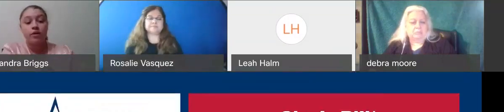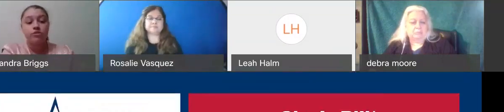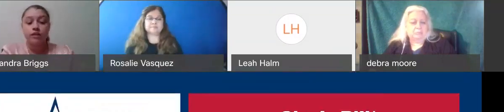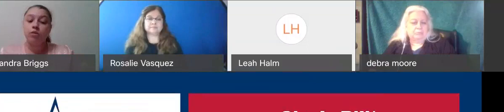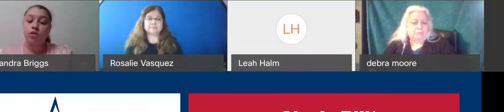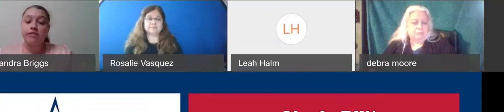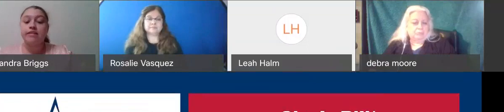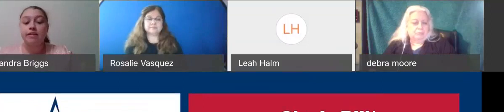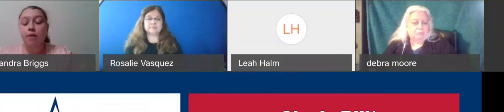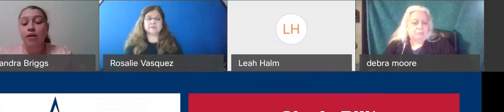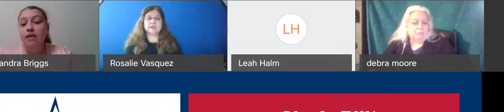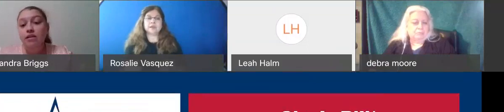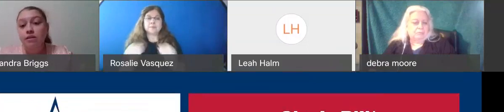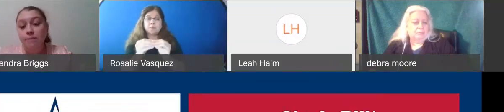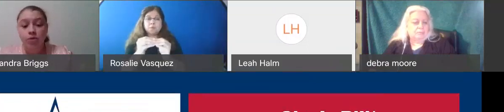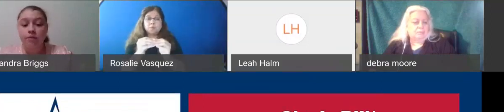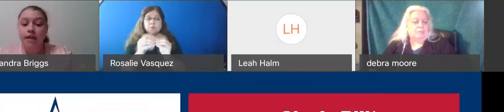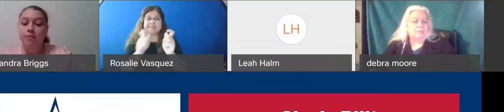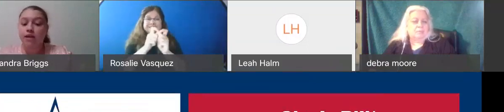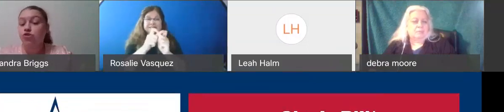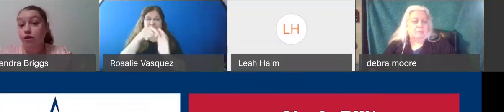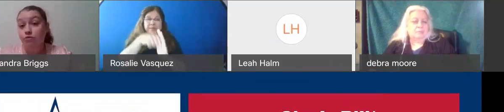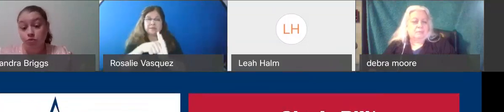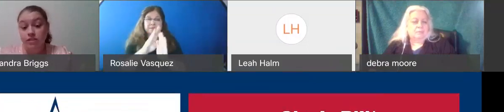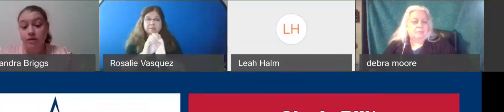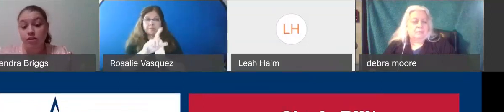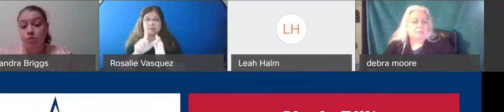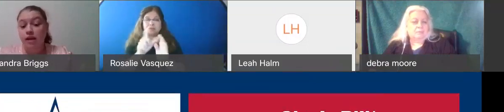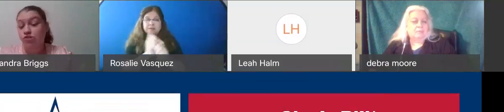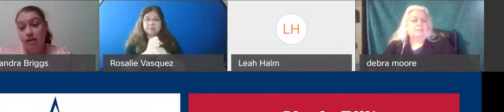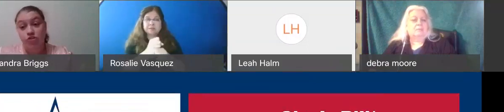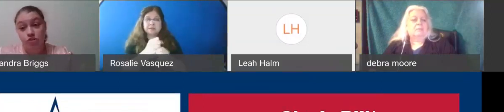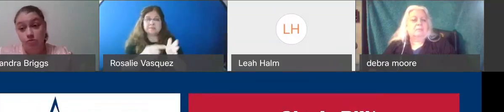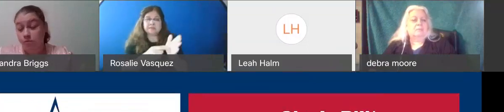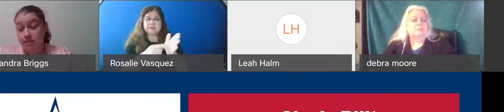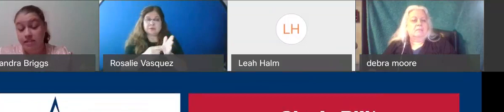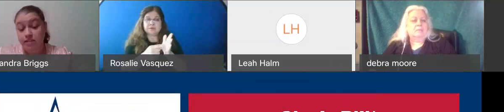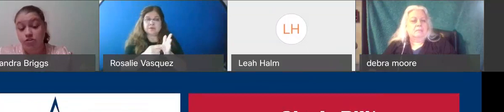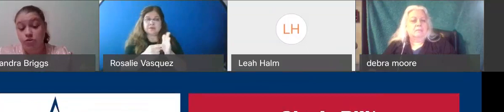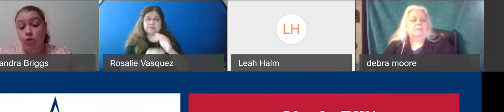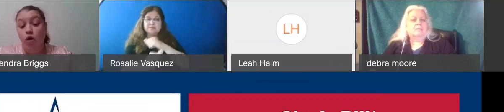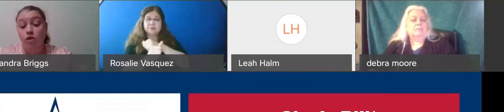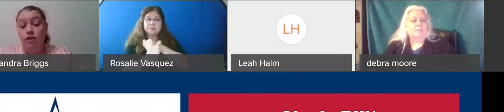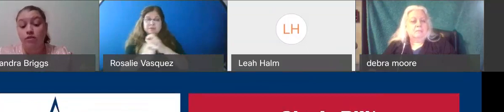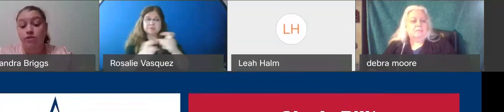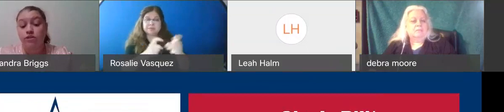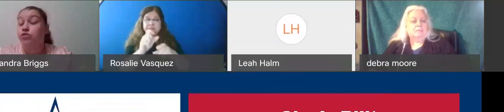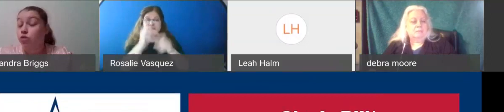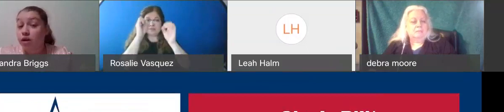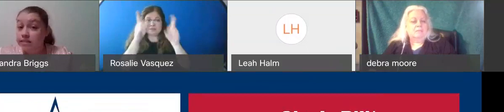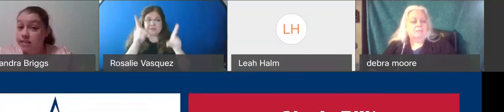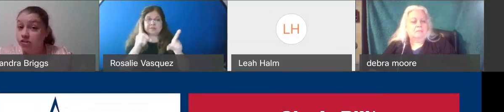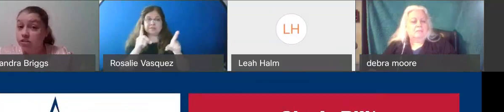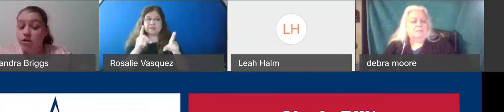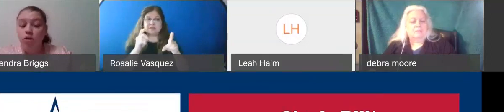So to go into a little more detail about it, the bill made it mandatory for risk management education to be presented to all of these